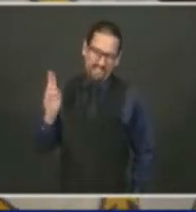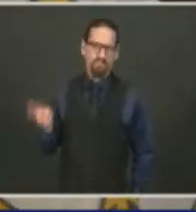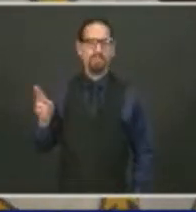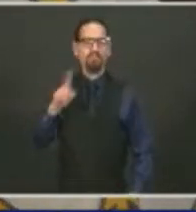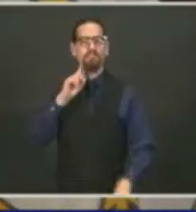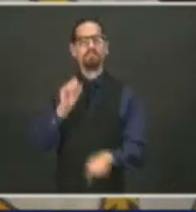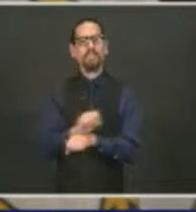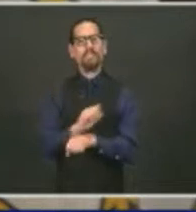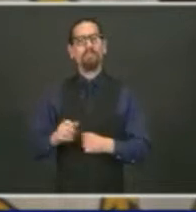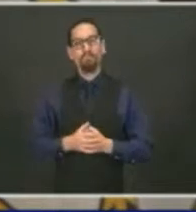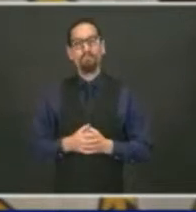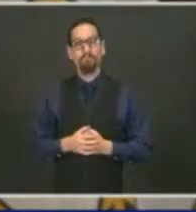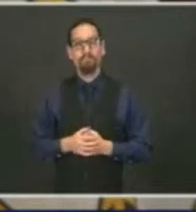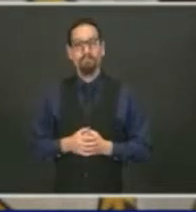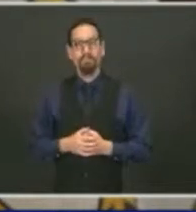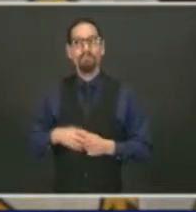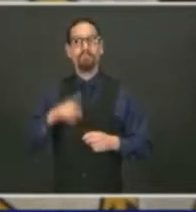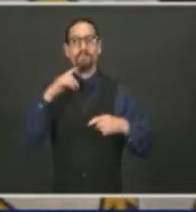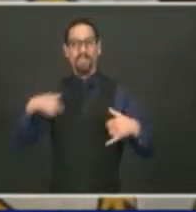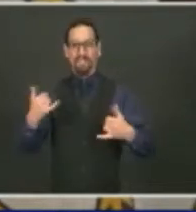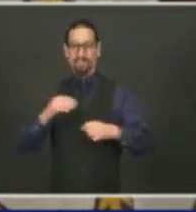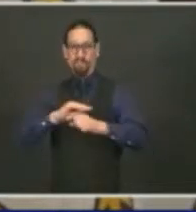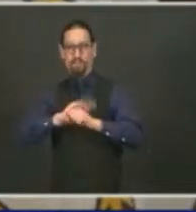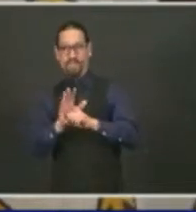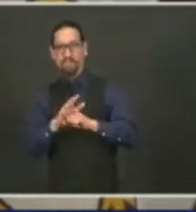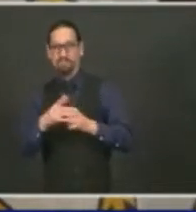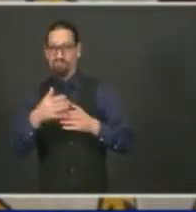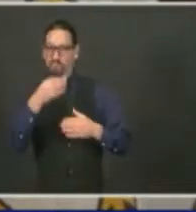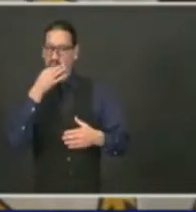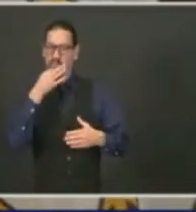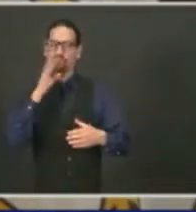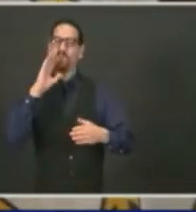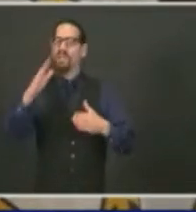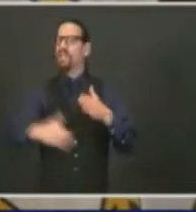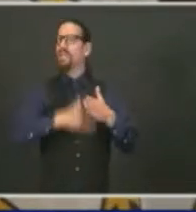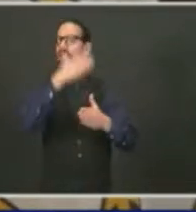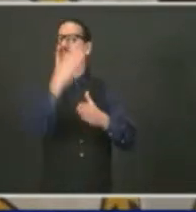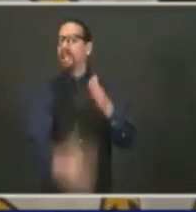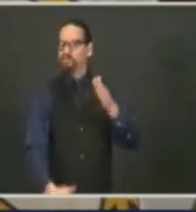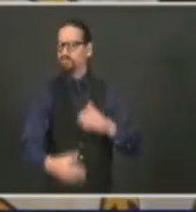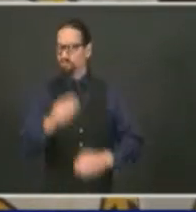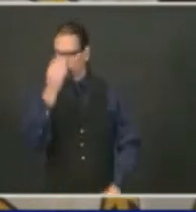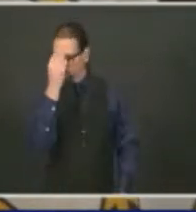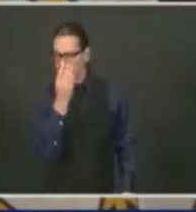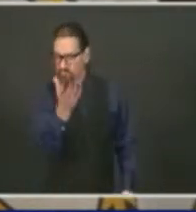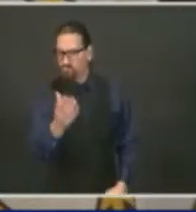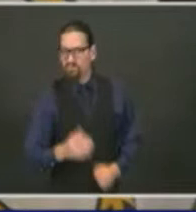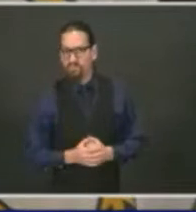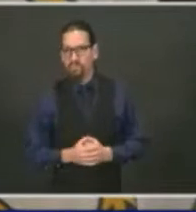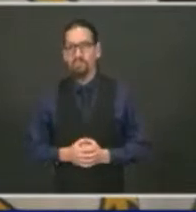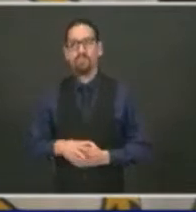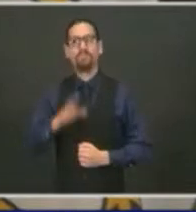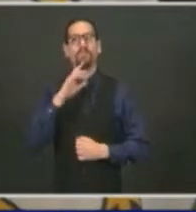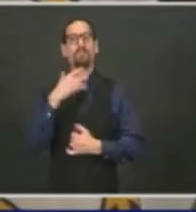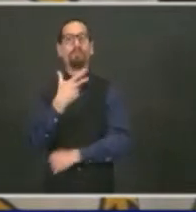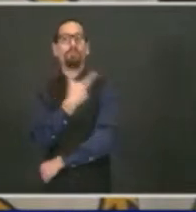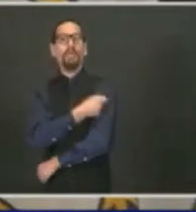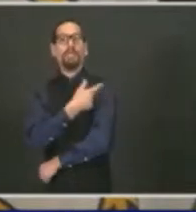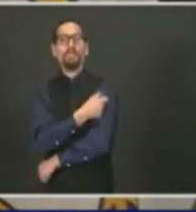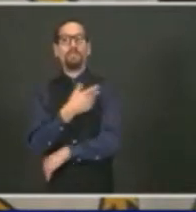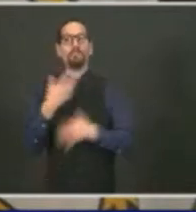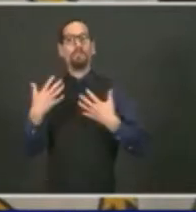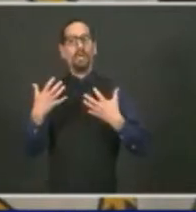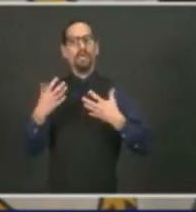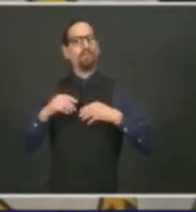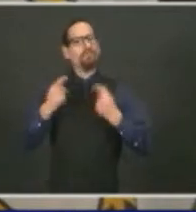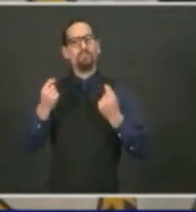work ahead of us to make sure that we get the vaccine out to Rhode Islanders quickly and in an equitable manner, especially as more vaccine comes into